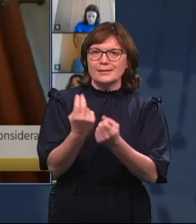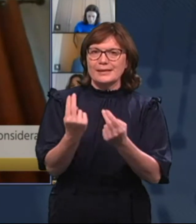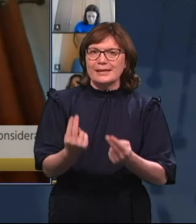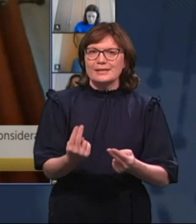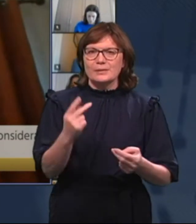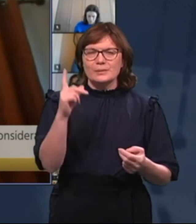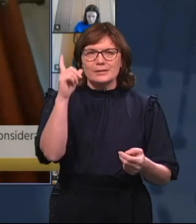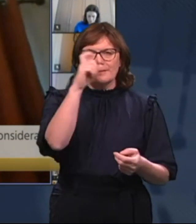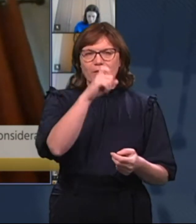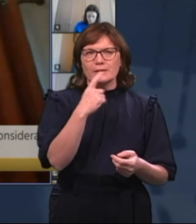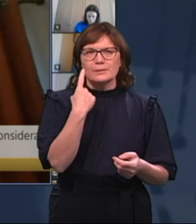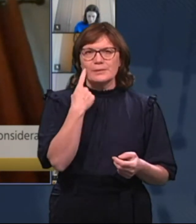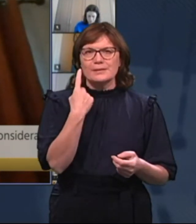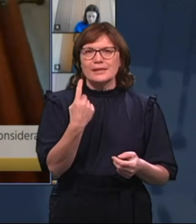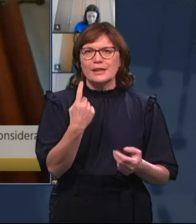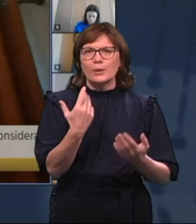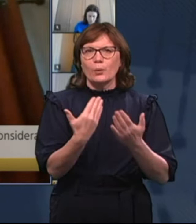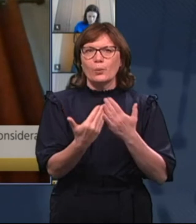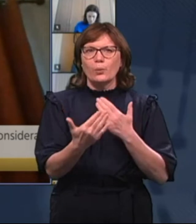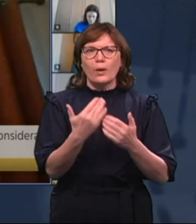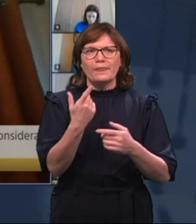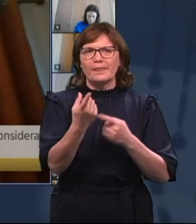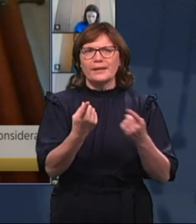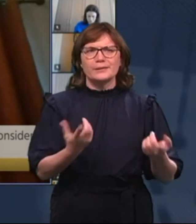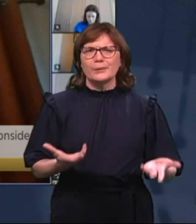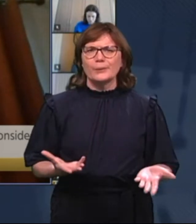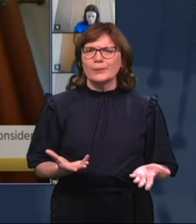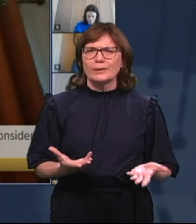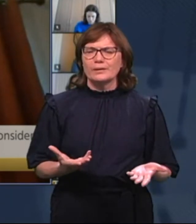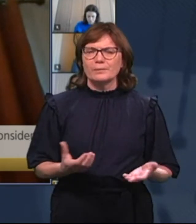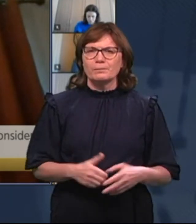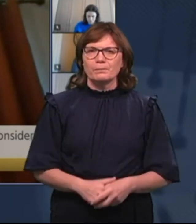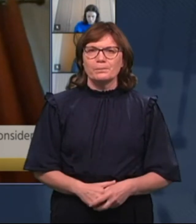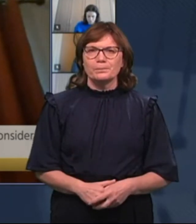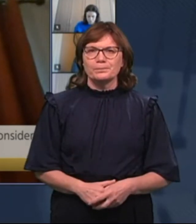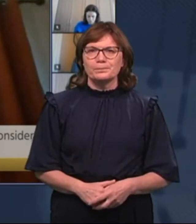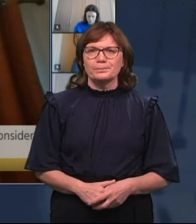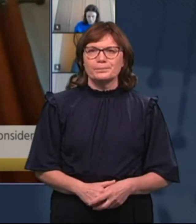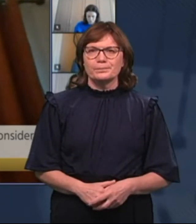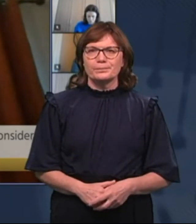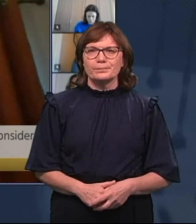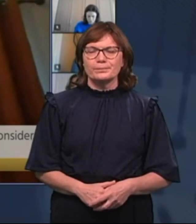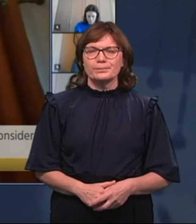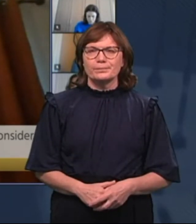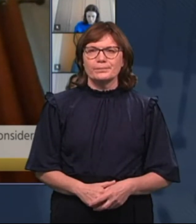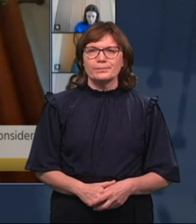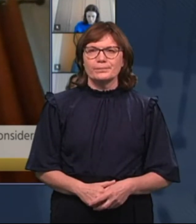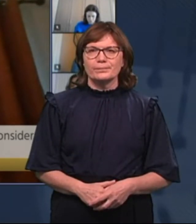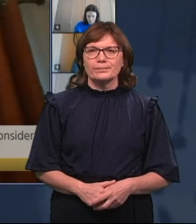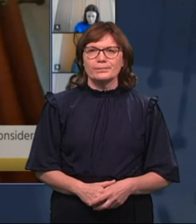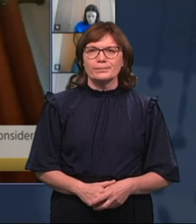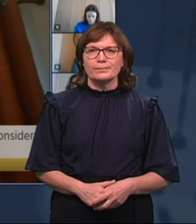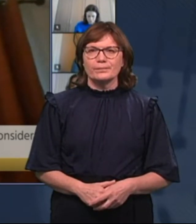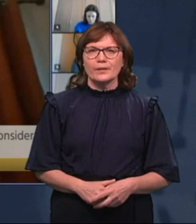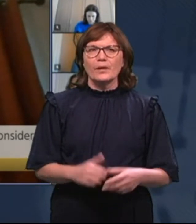see the role that they play. But there is some connection there